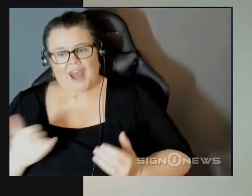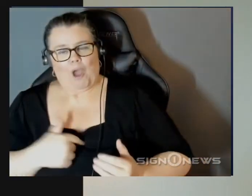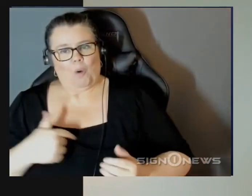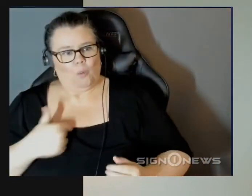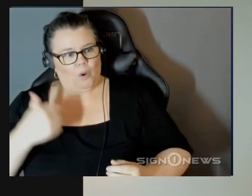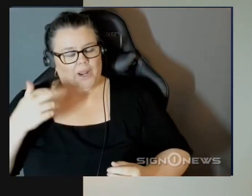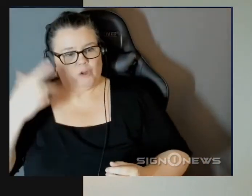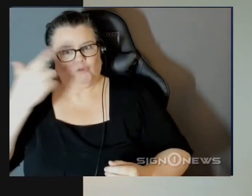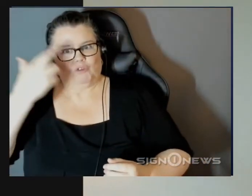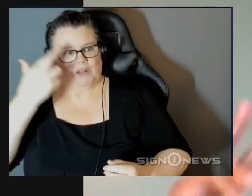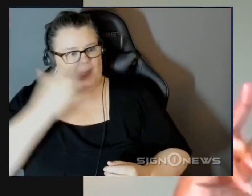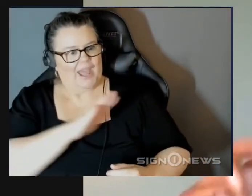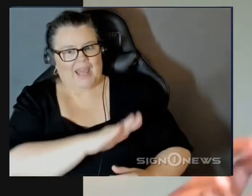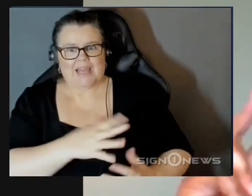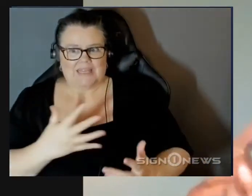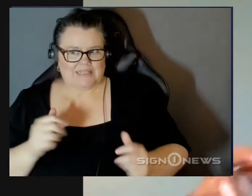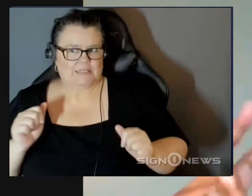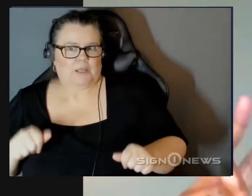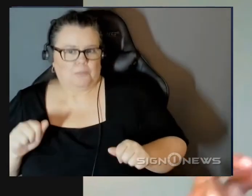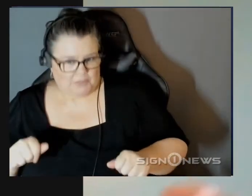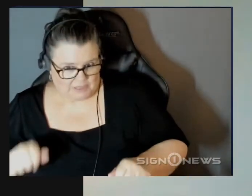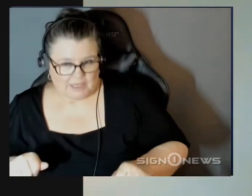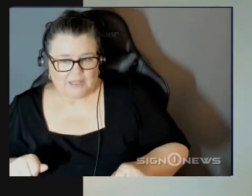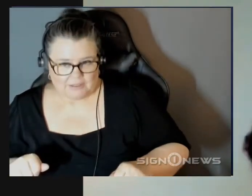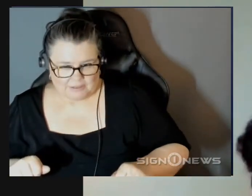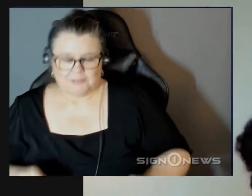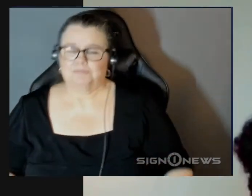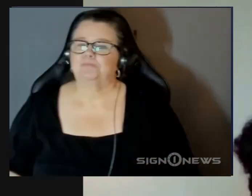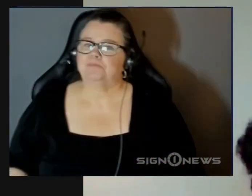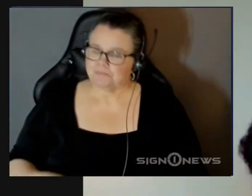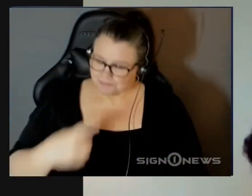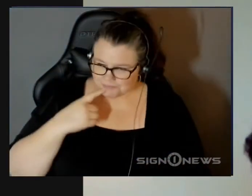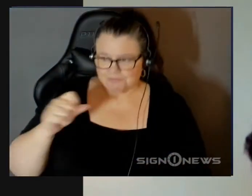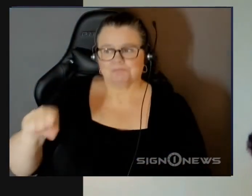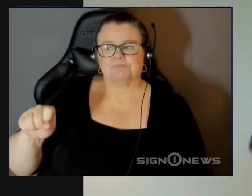there hasn't been a material change in circumstance,